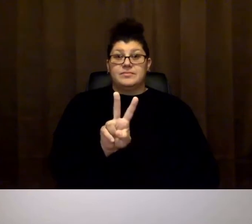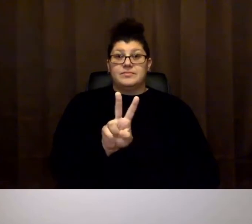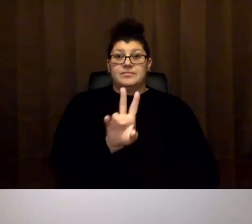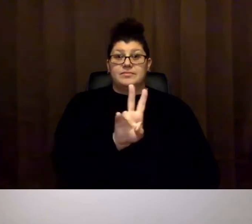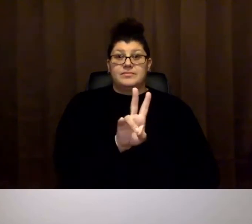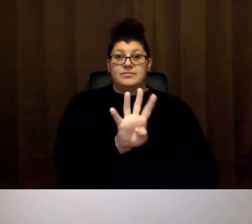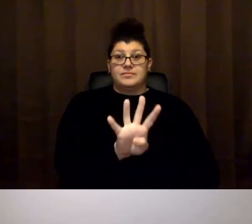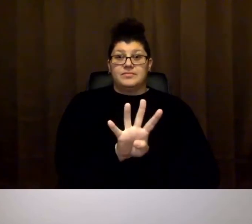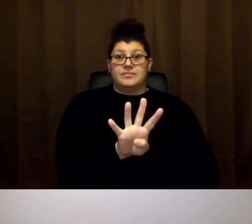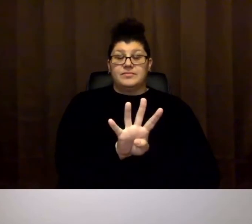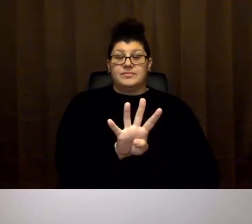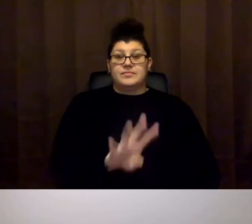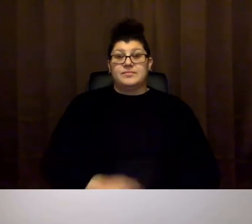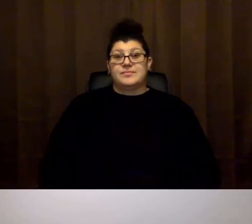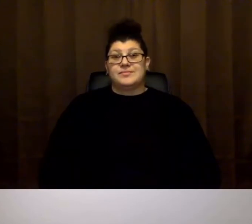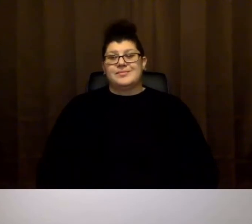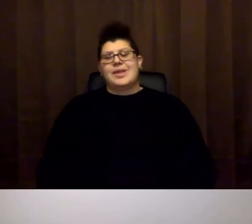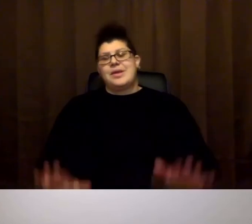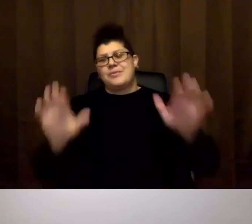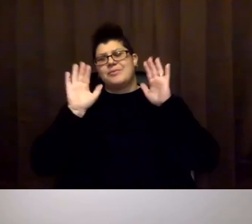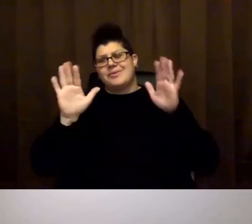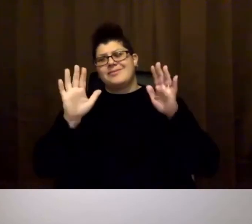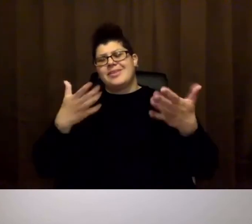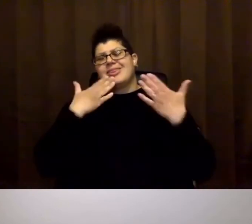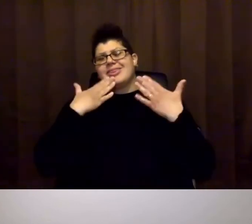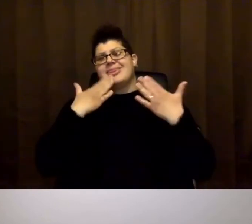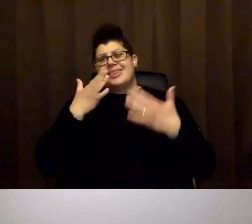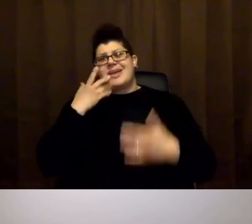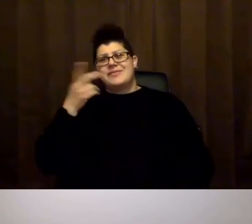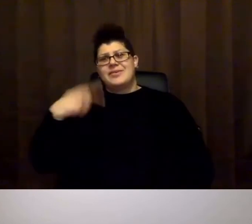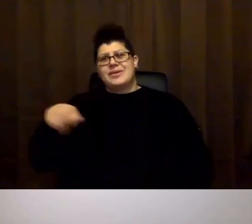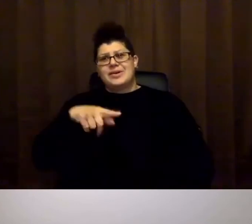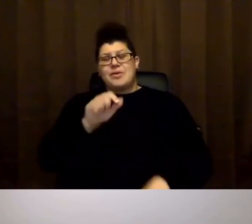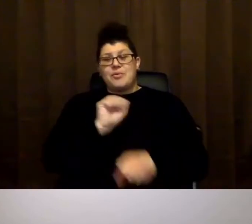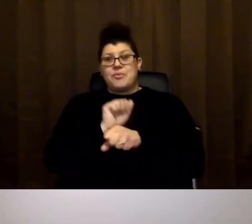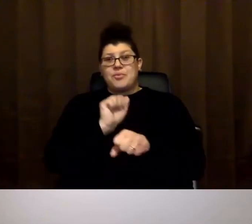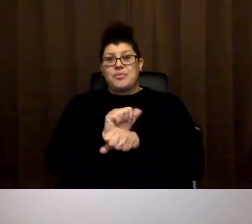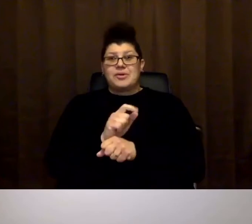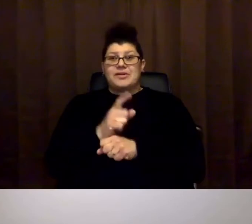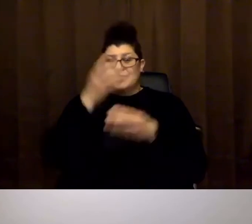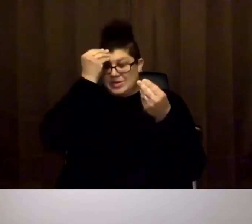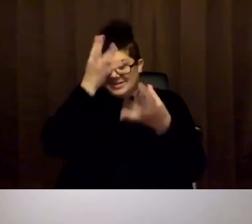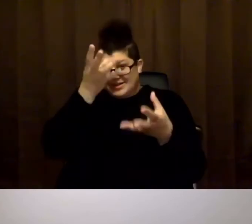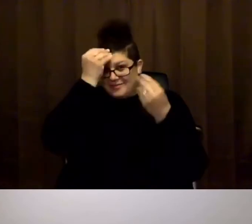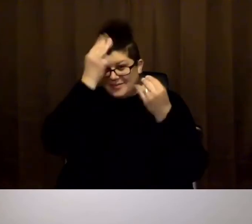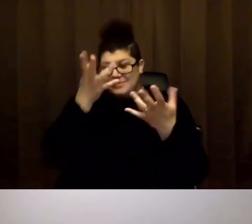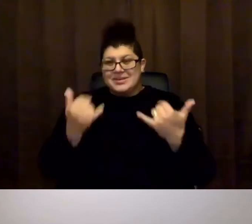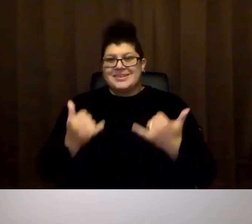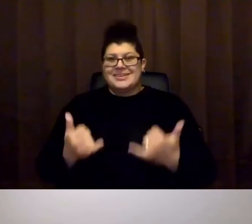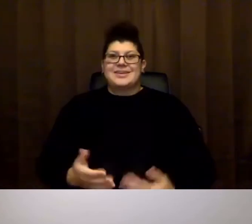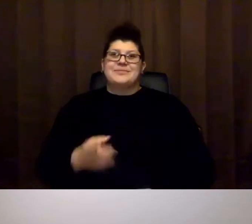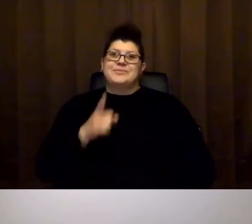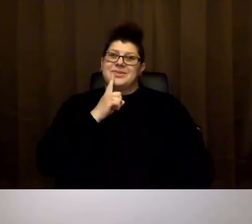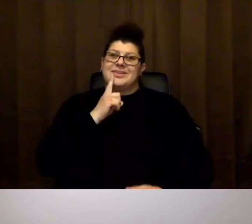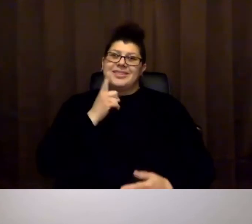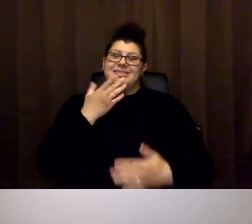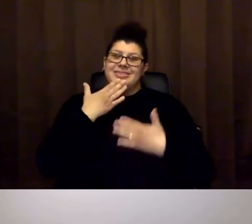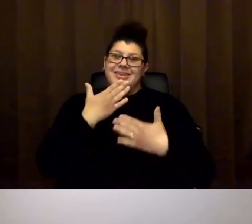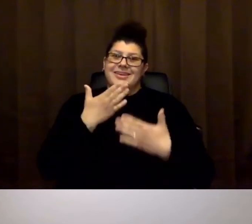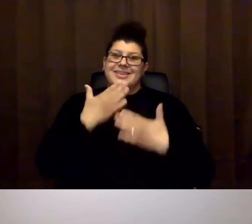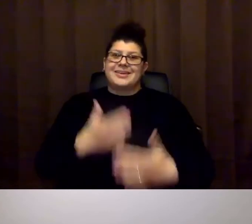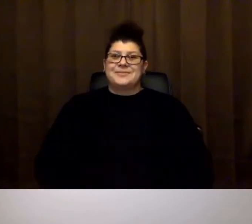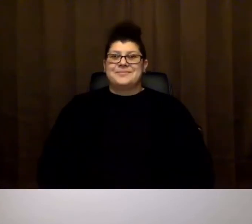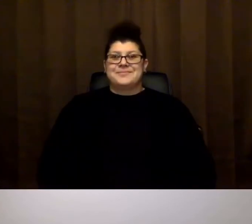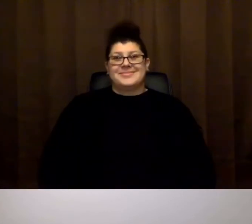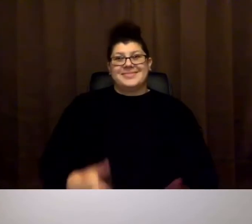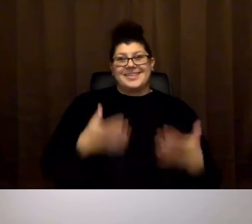855-260-3274. Wonderful. Well, thank you so much for the work you do and for sharing this information today. We really appreciate it. Thank you for having